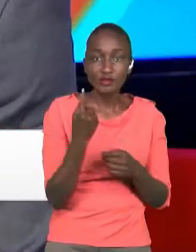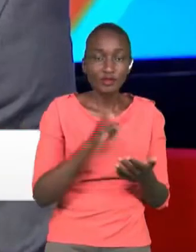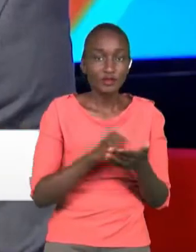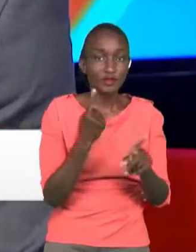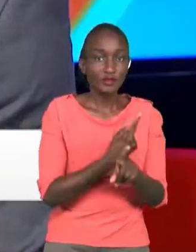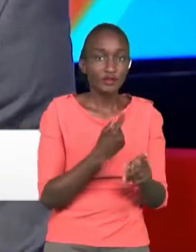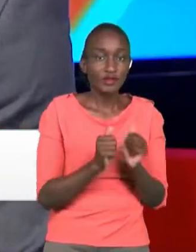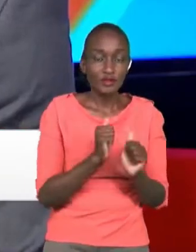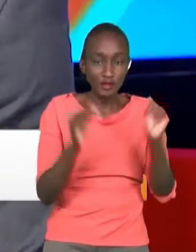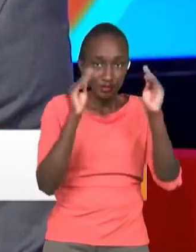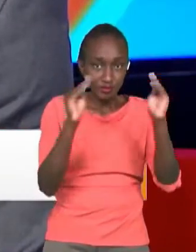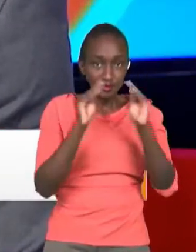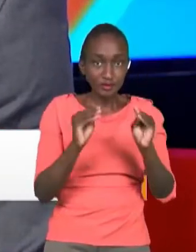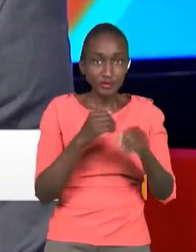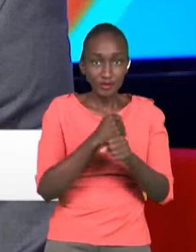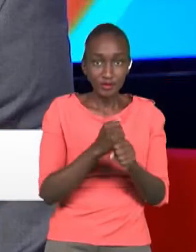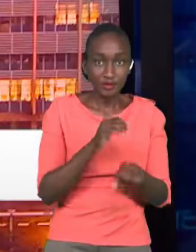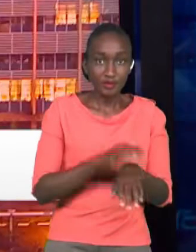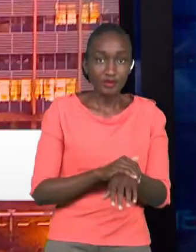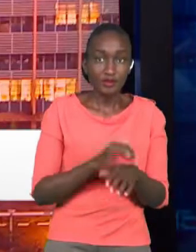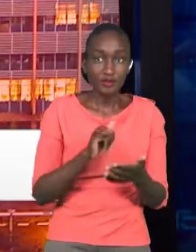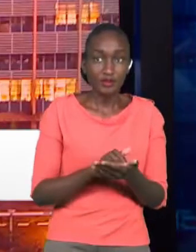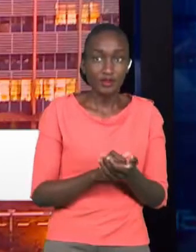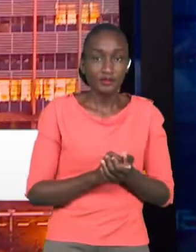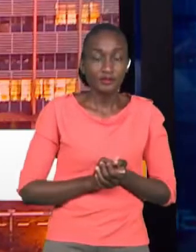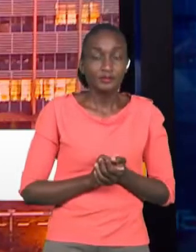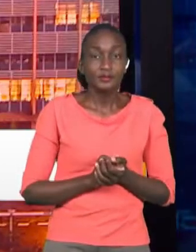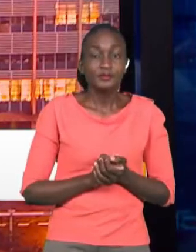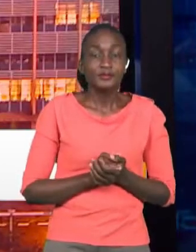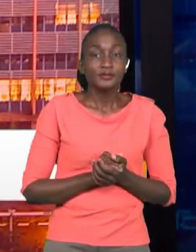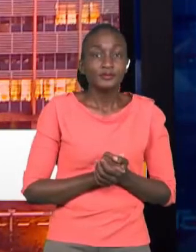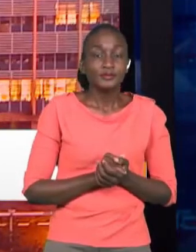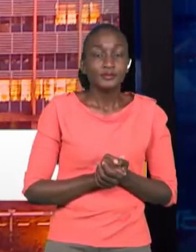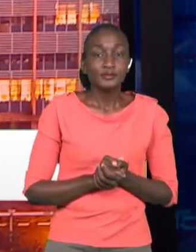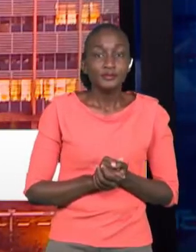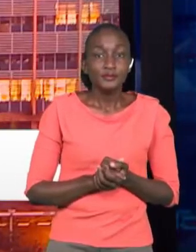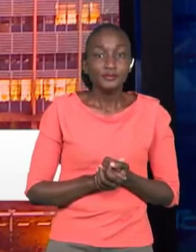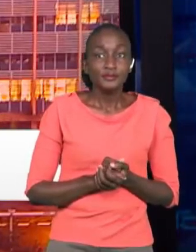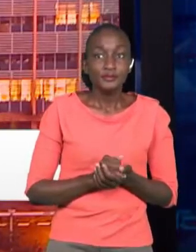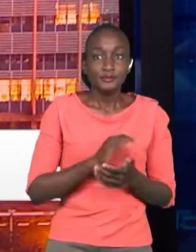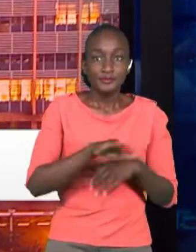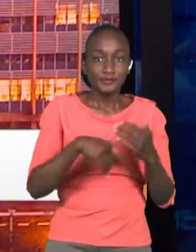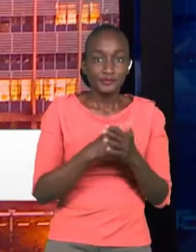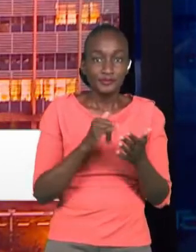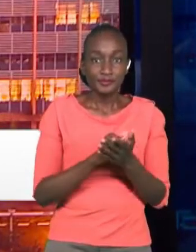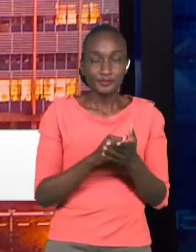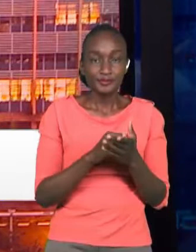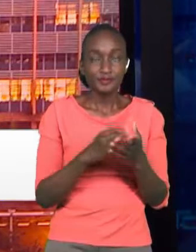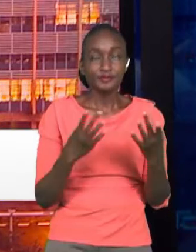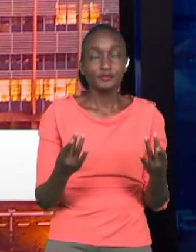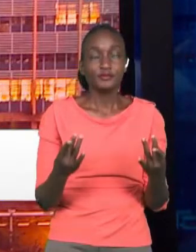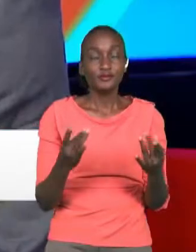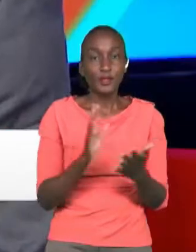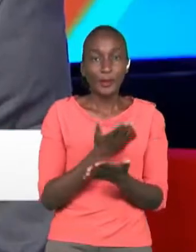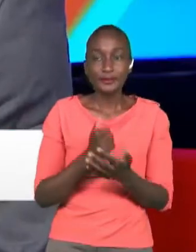difference which we are teaching. We are also working on the pranayams, breathings, mm-hmm. And on the all the meditation part. Yeah.